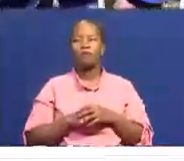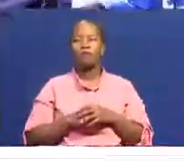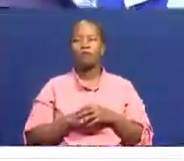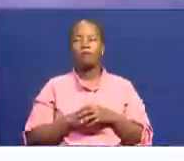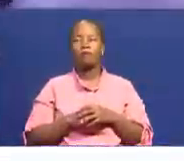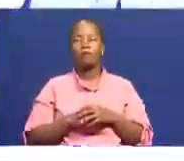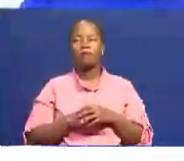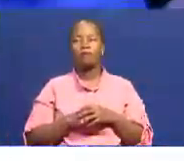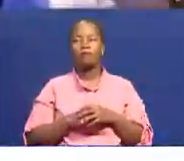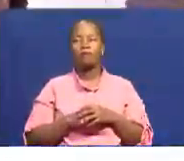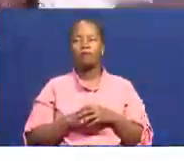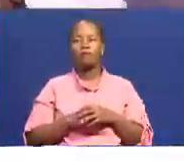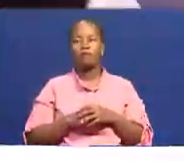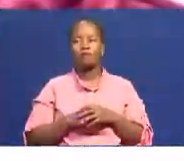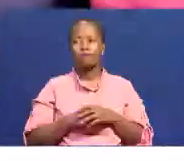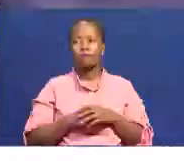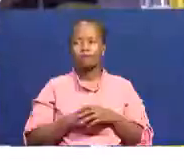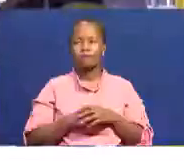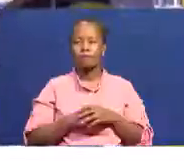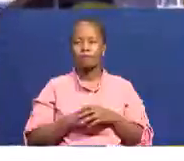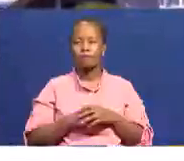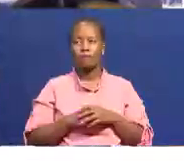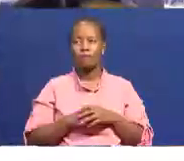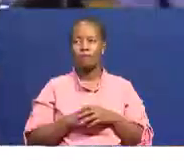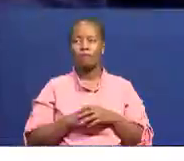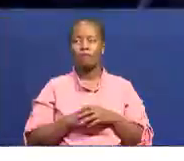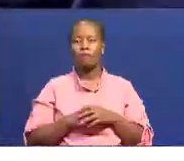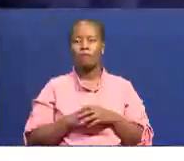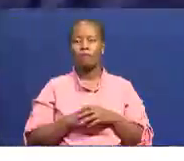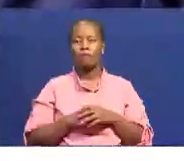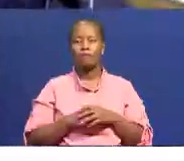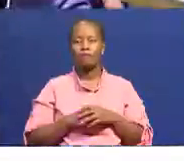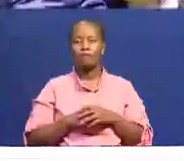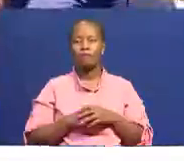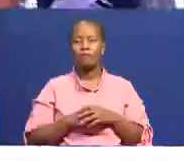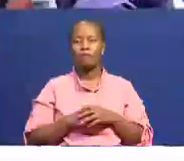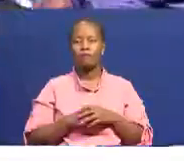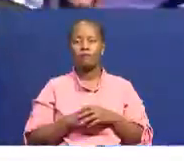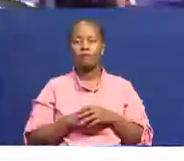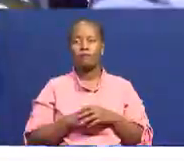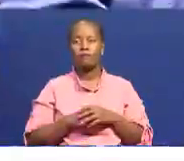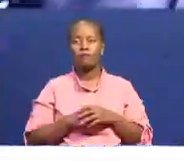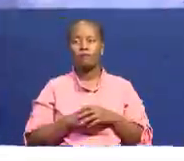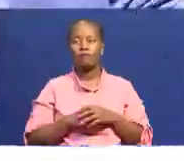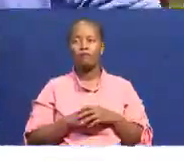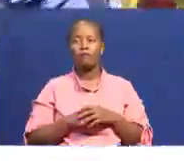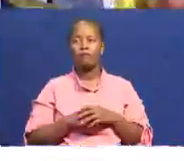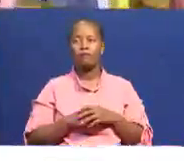Thank you.